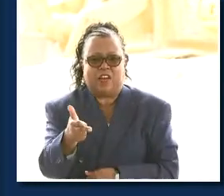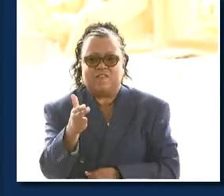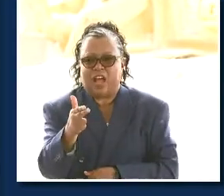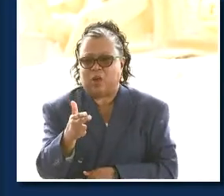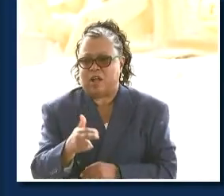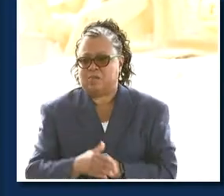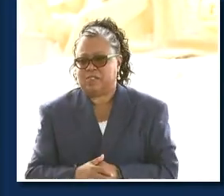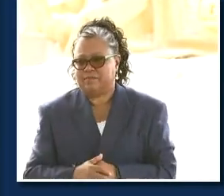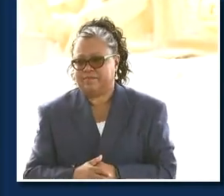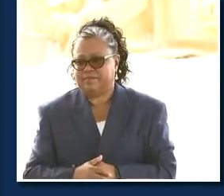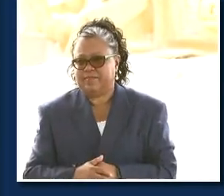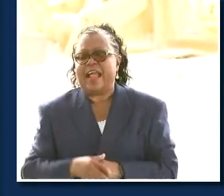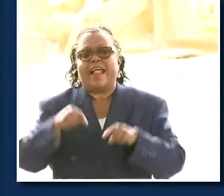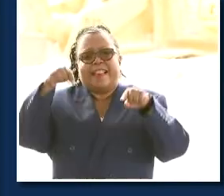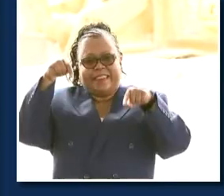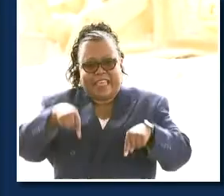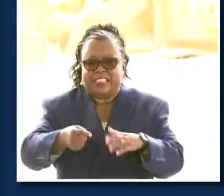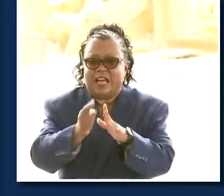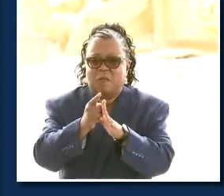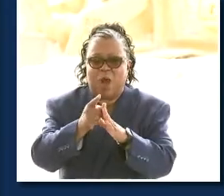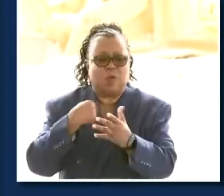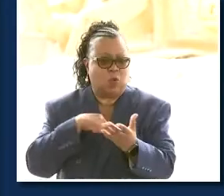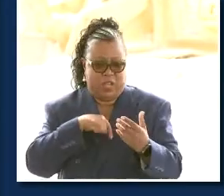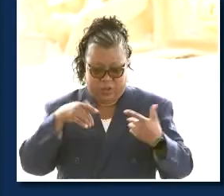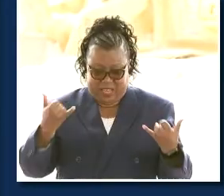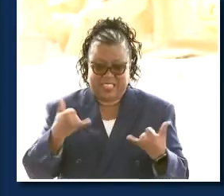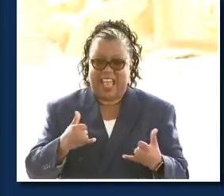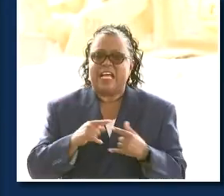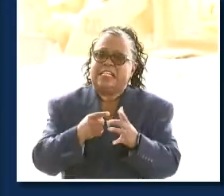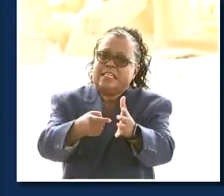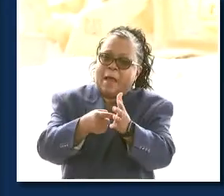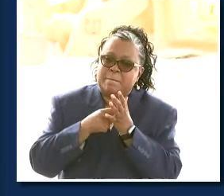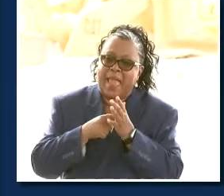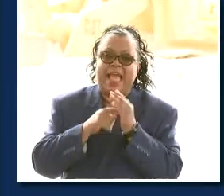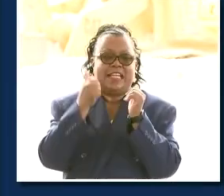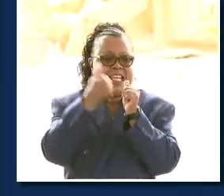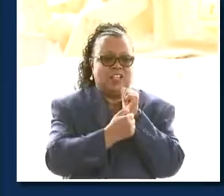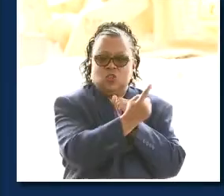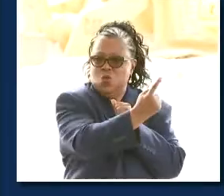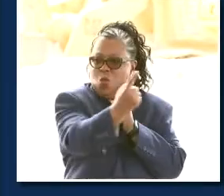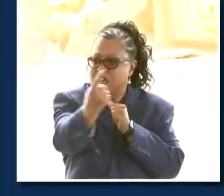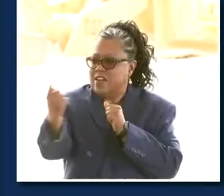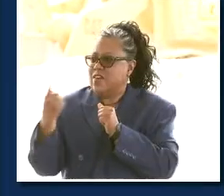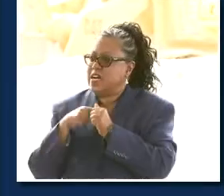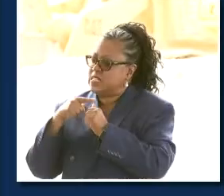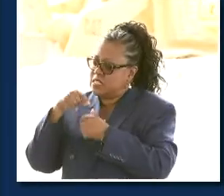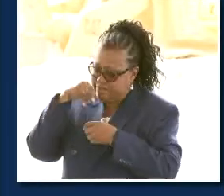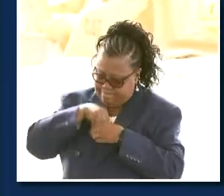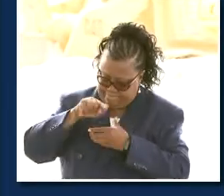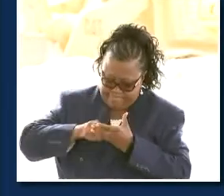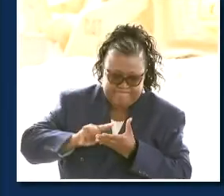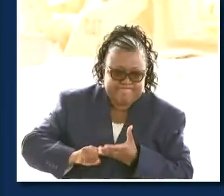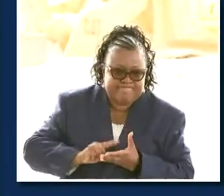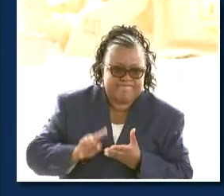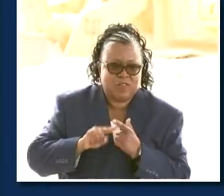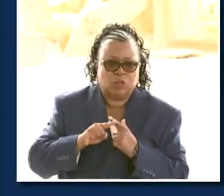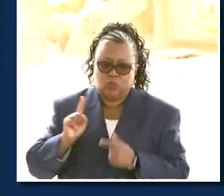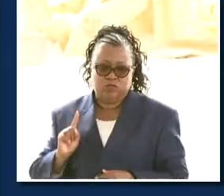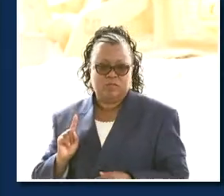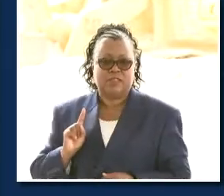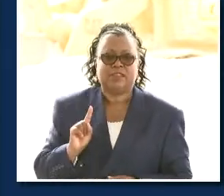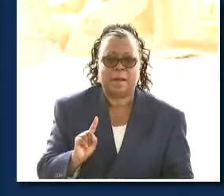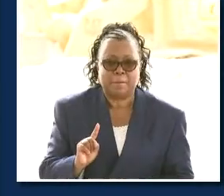firearms. This moment that we are in demands each of us to dig down deeper, to step